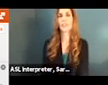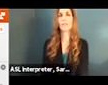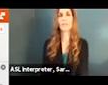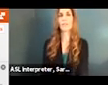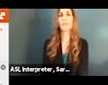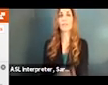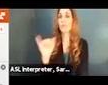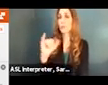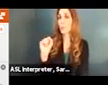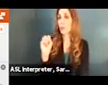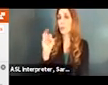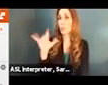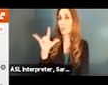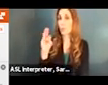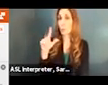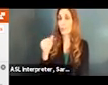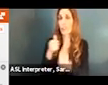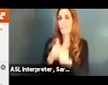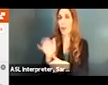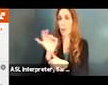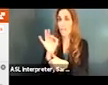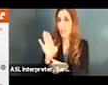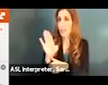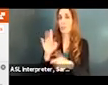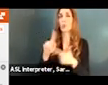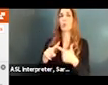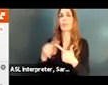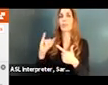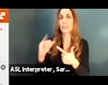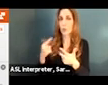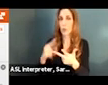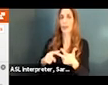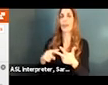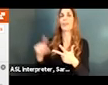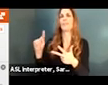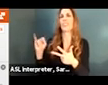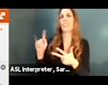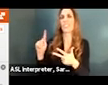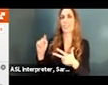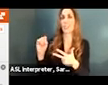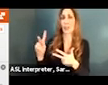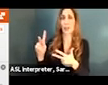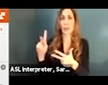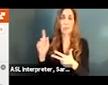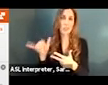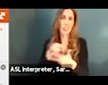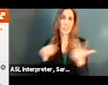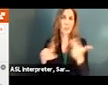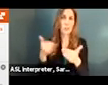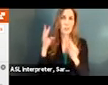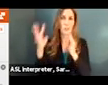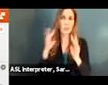social media, so you can follow us on Facebook at Tekl PA, on Instagram, and on TikTok, which I think is where we can be our most